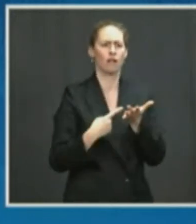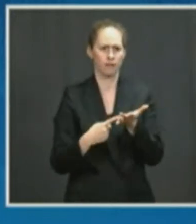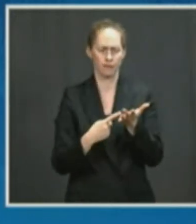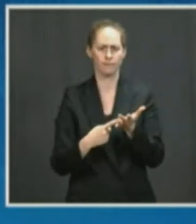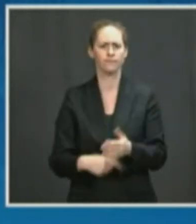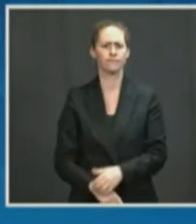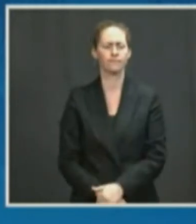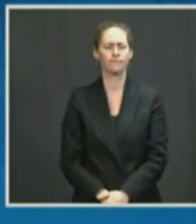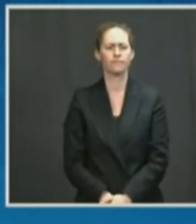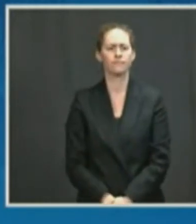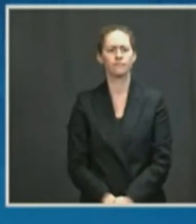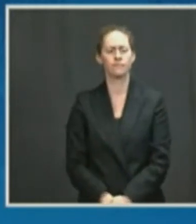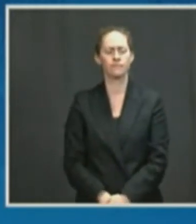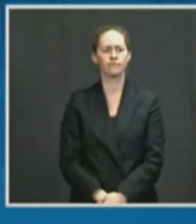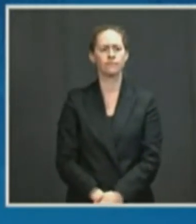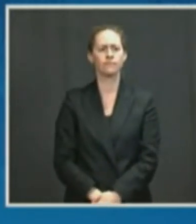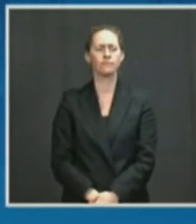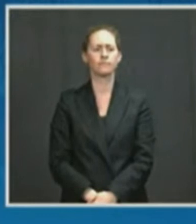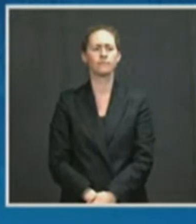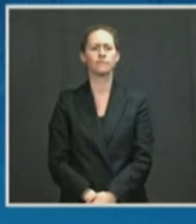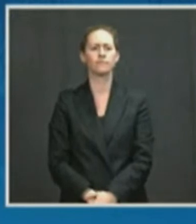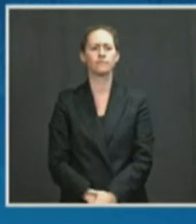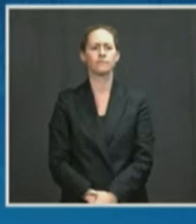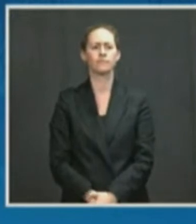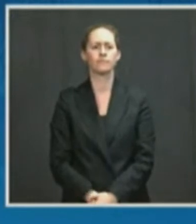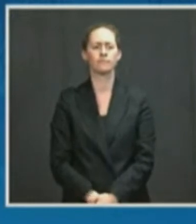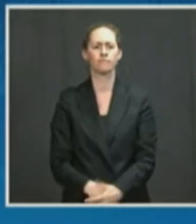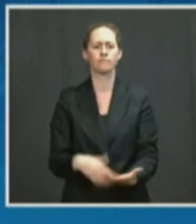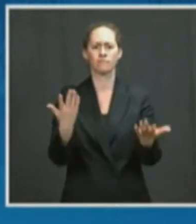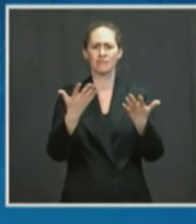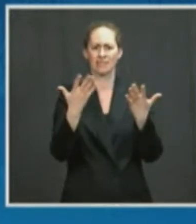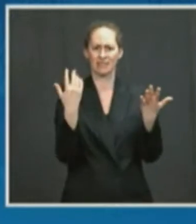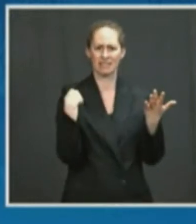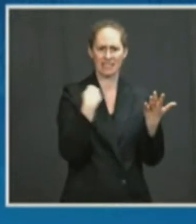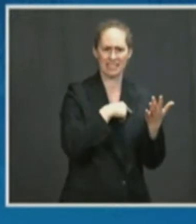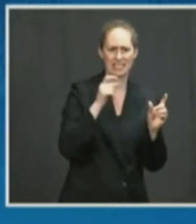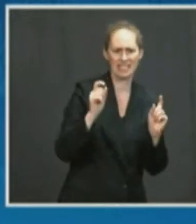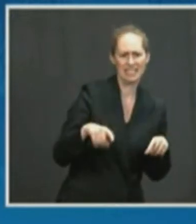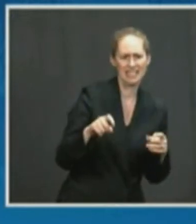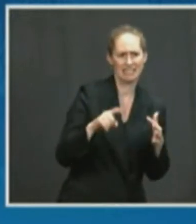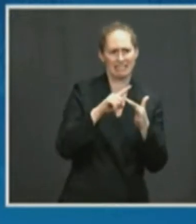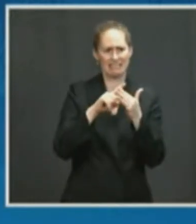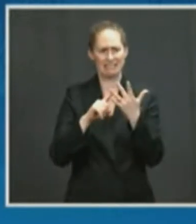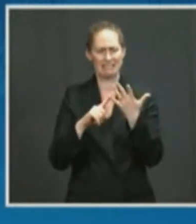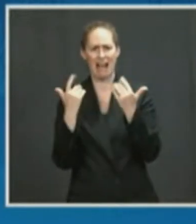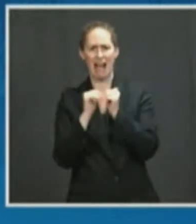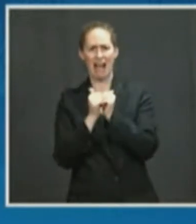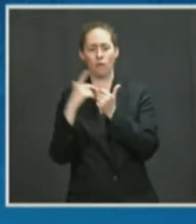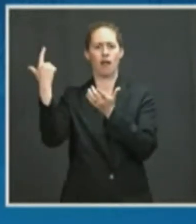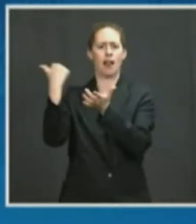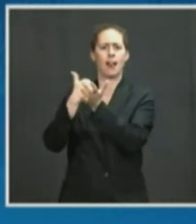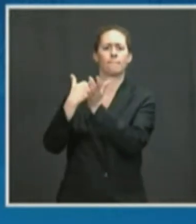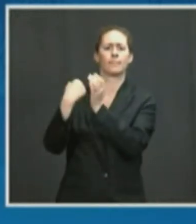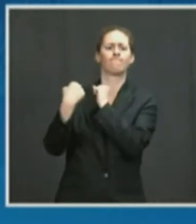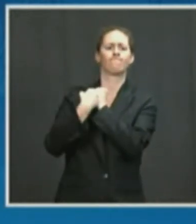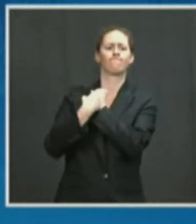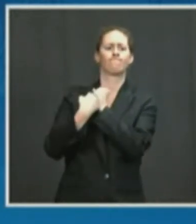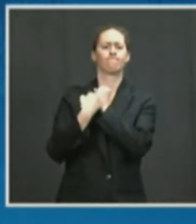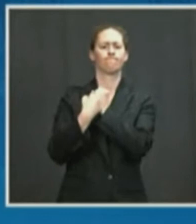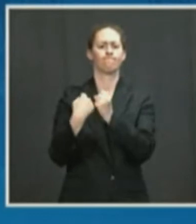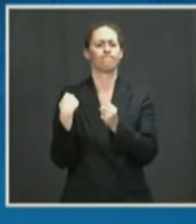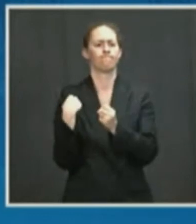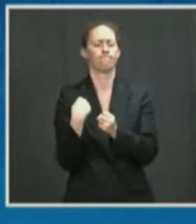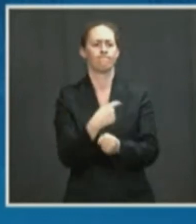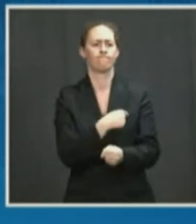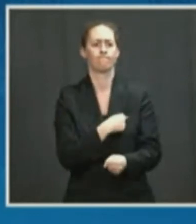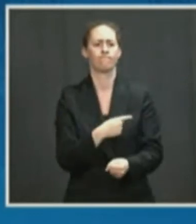more employment and thus stop migration. I just wish to say to you, Madam Vice President, that it was an